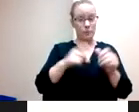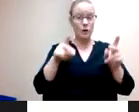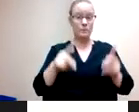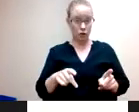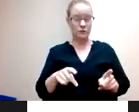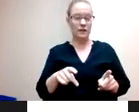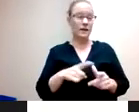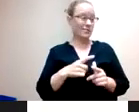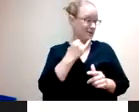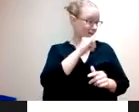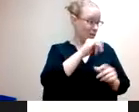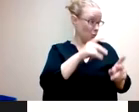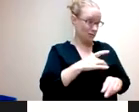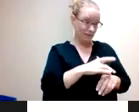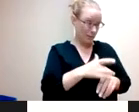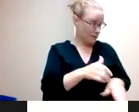an alternate.